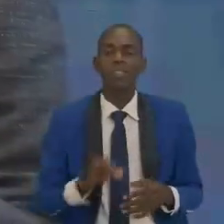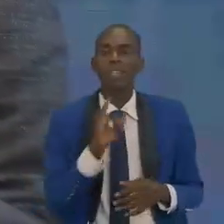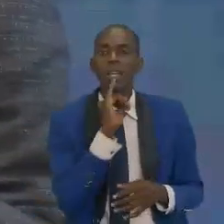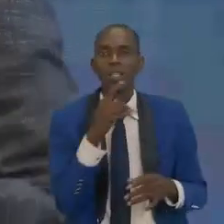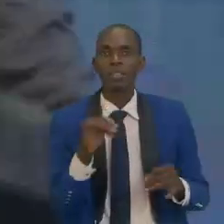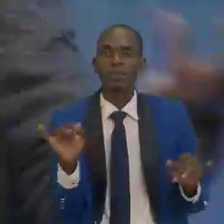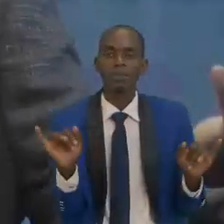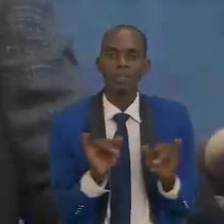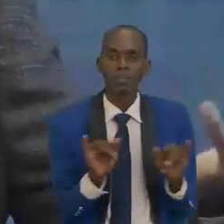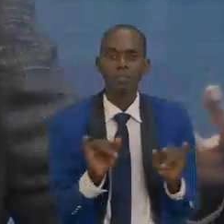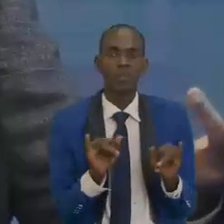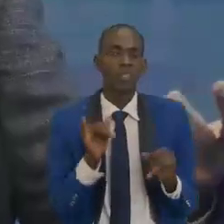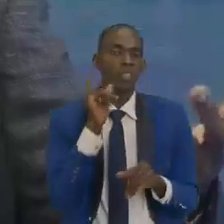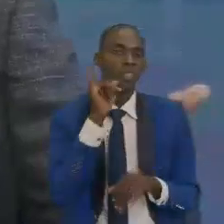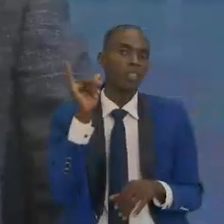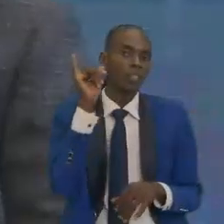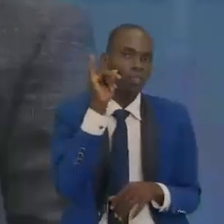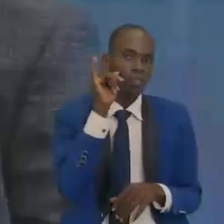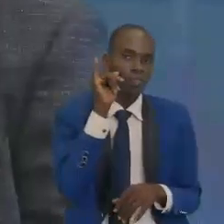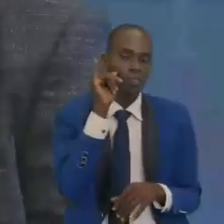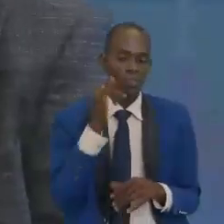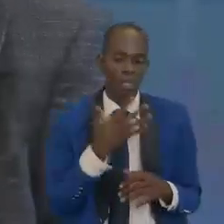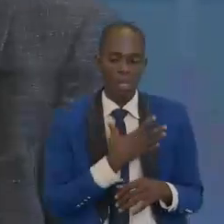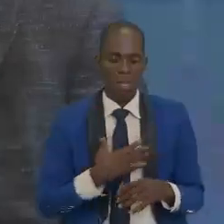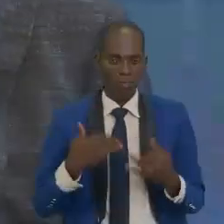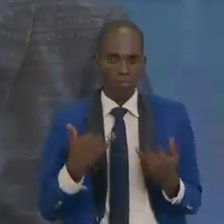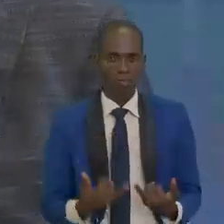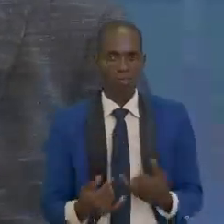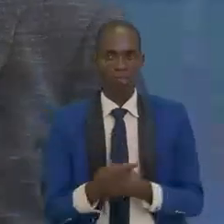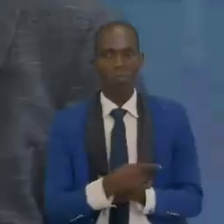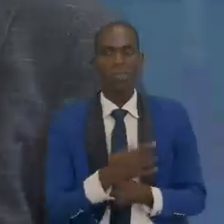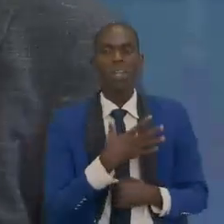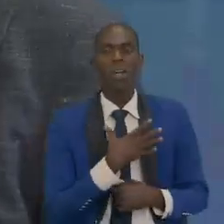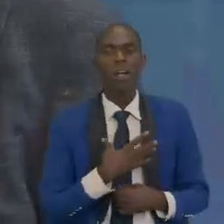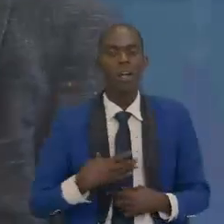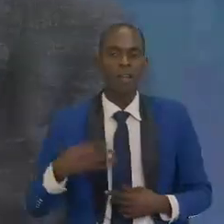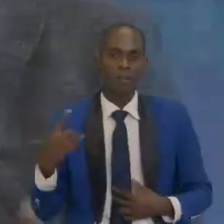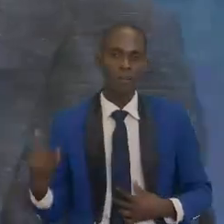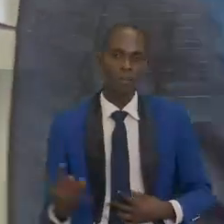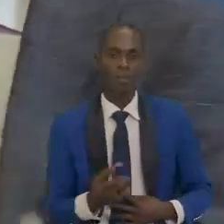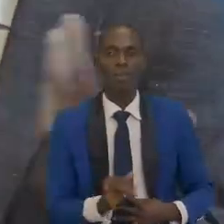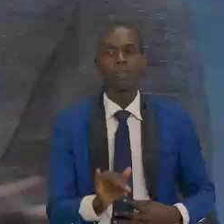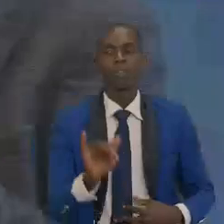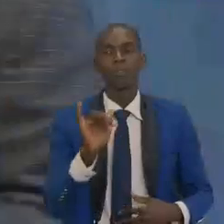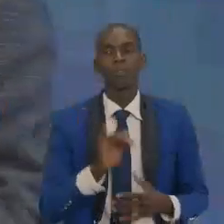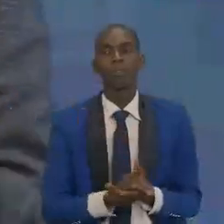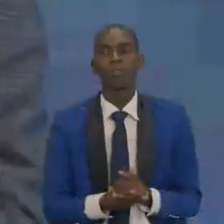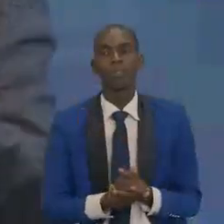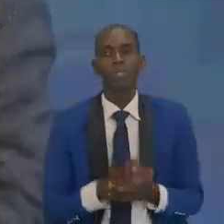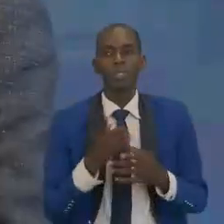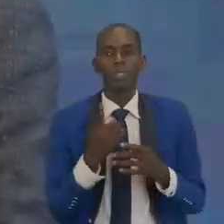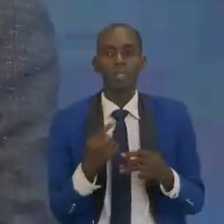same yesterday and today and forever. The